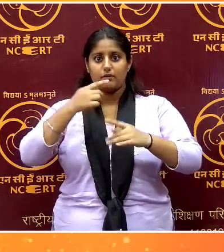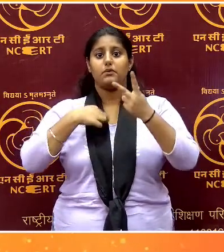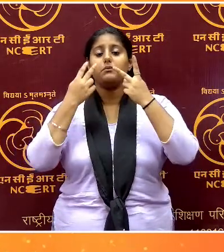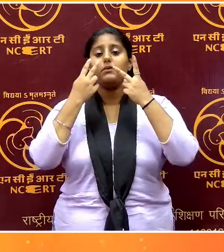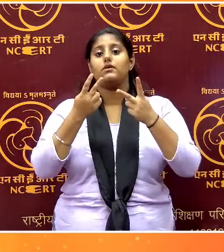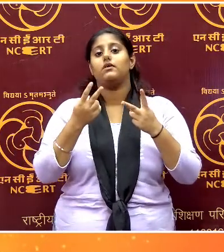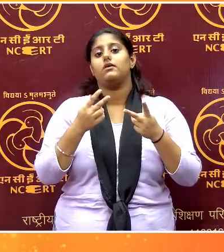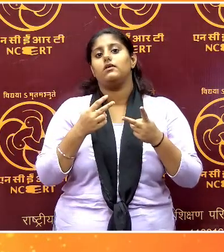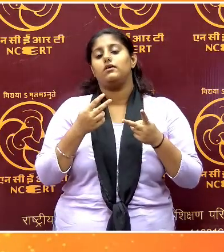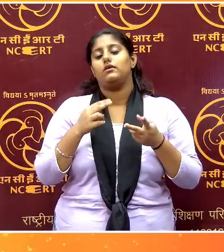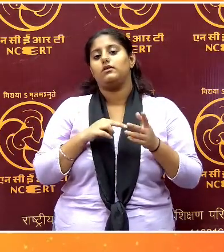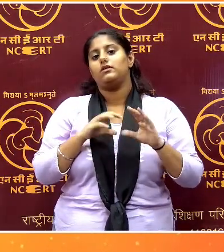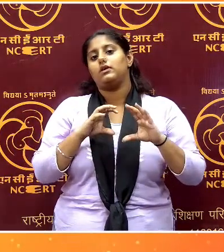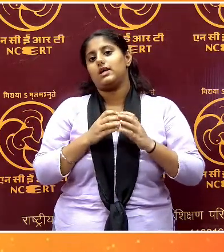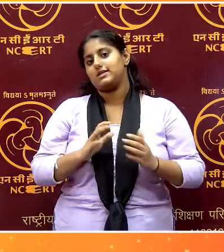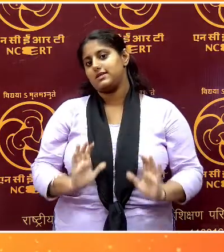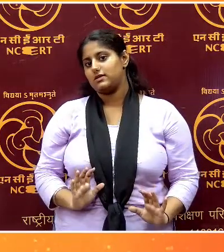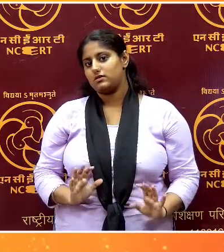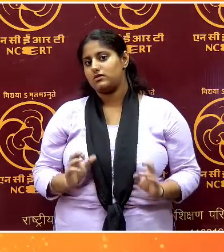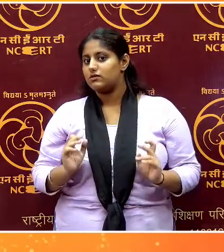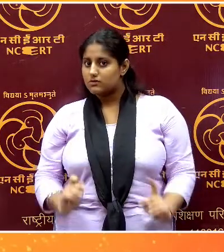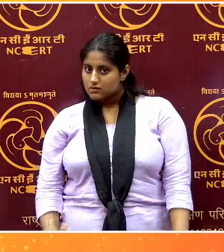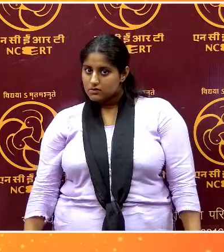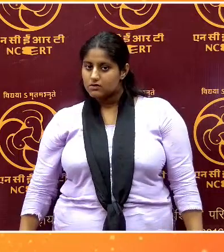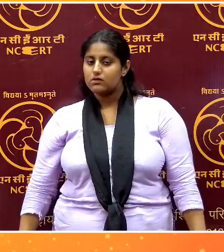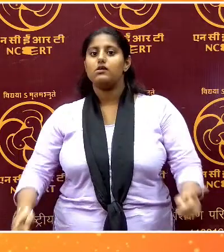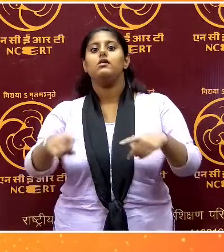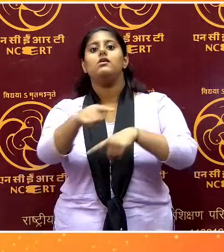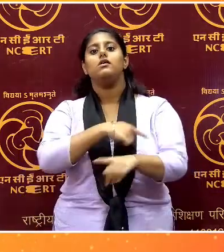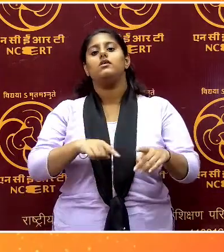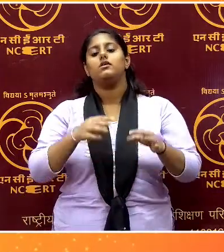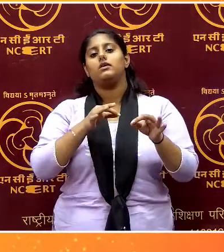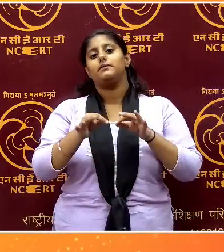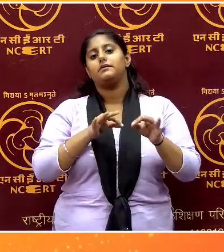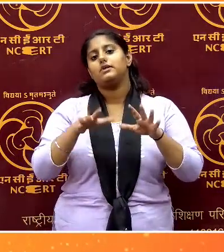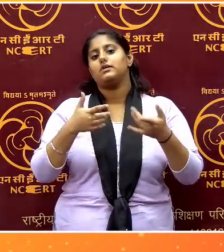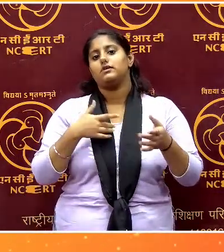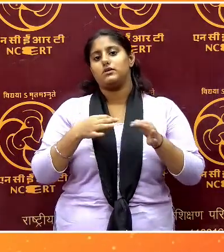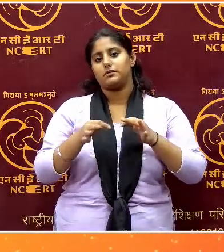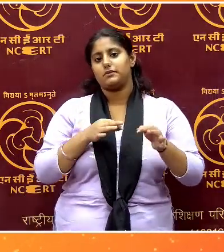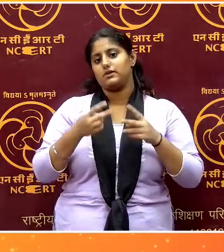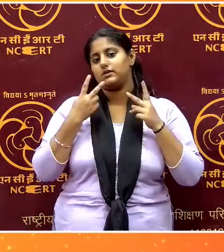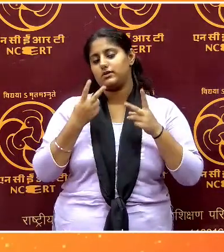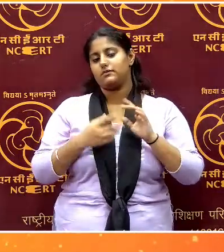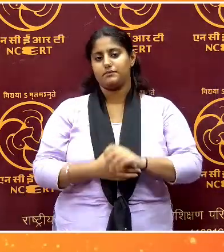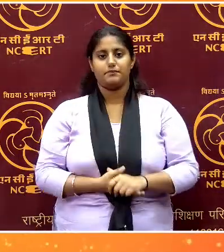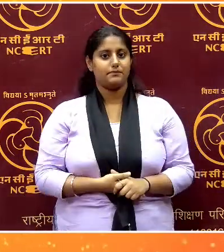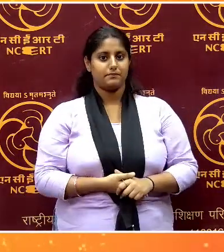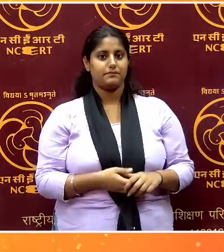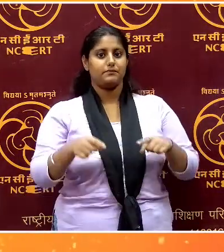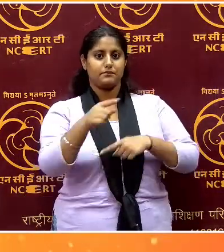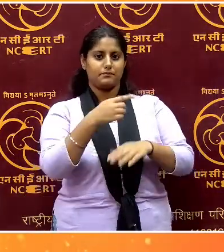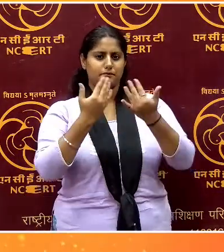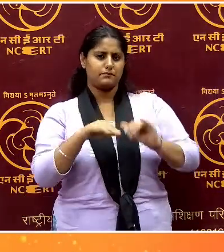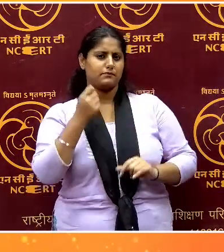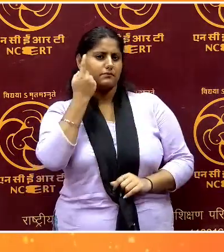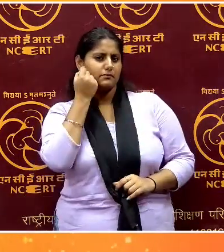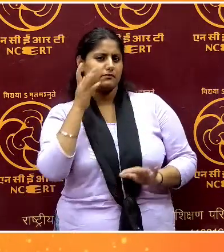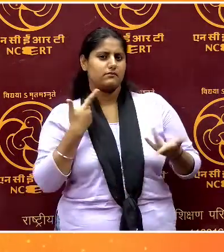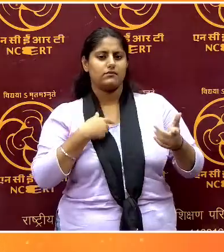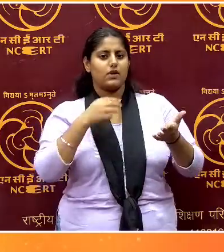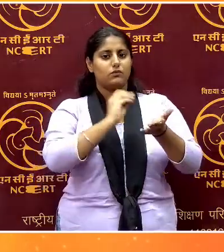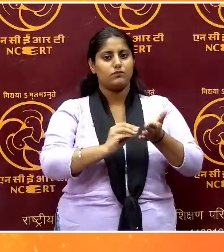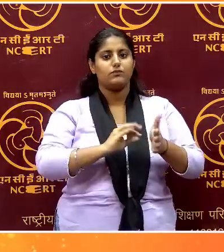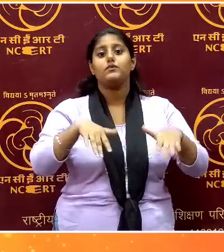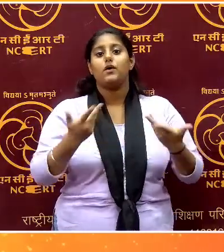have the classes. Okay. He just expressed this with the help of pictograph. Now children, you can understand how to draw a